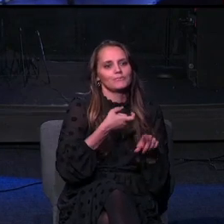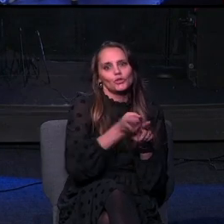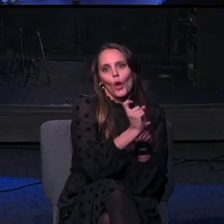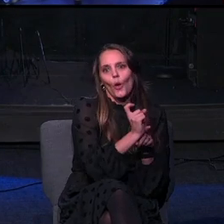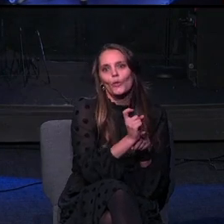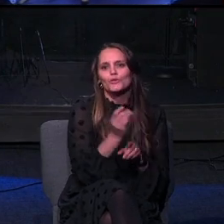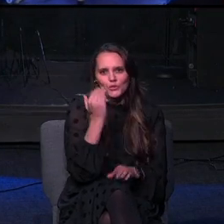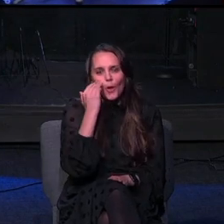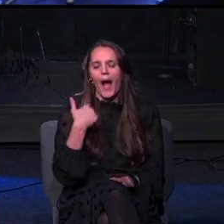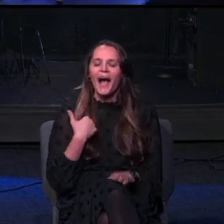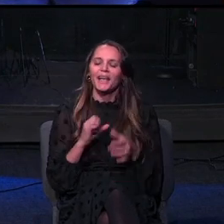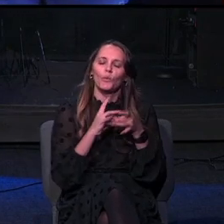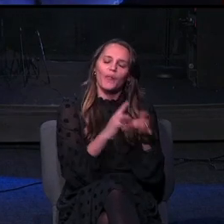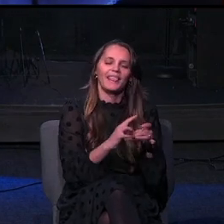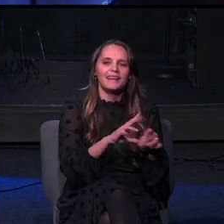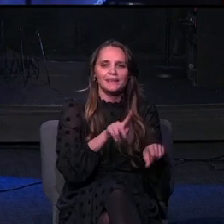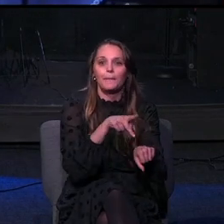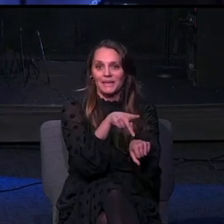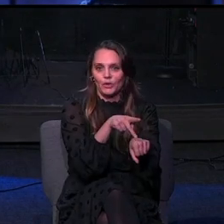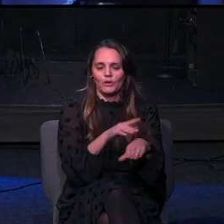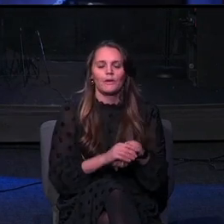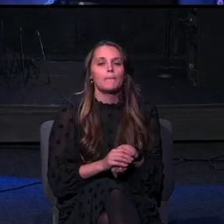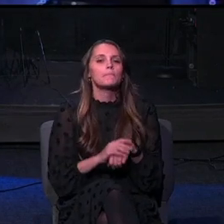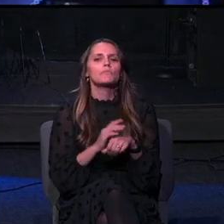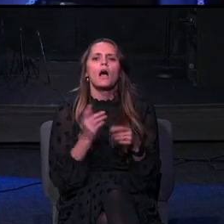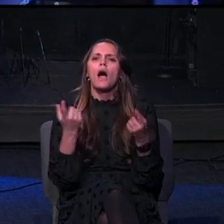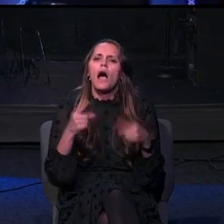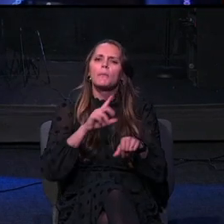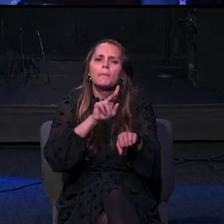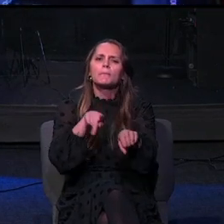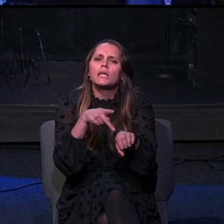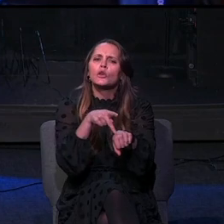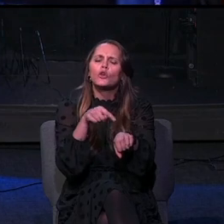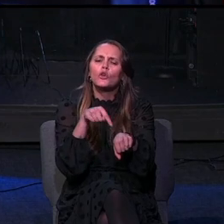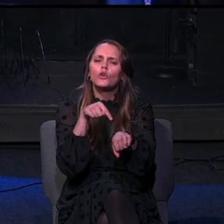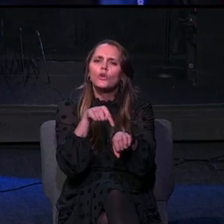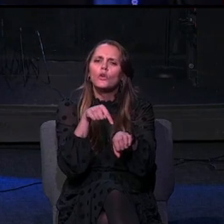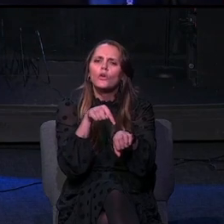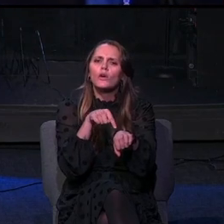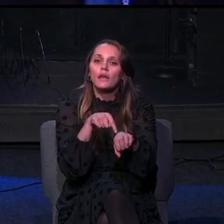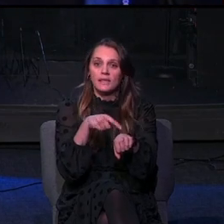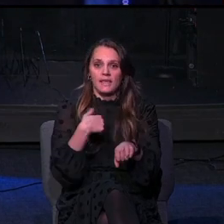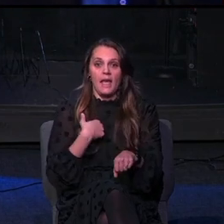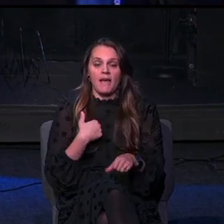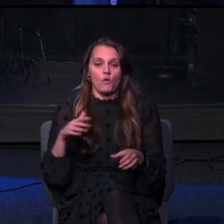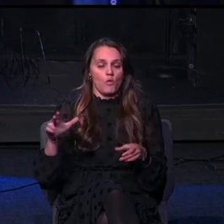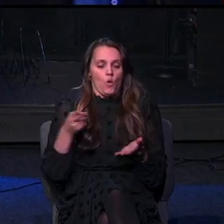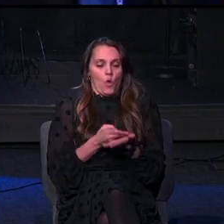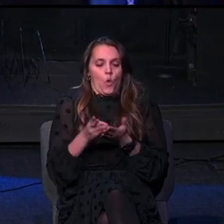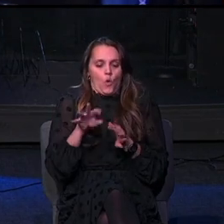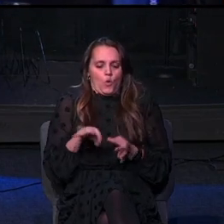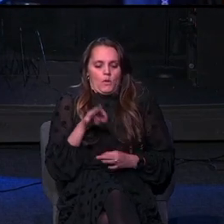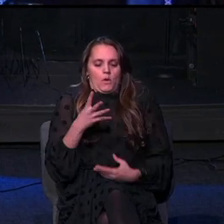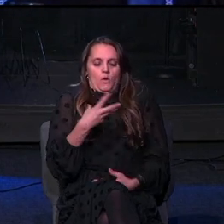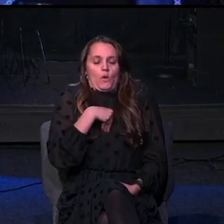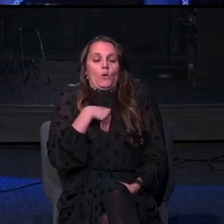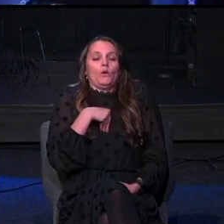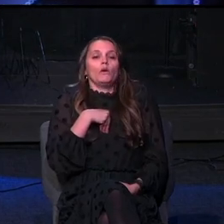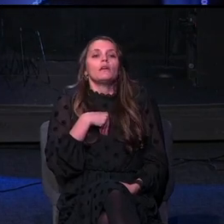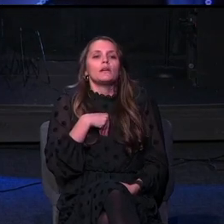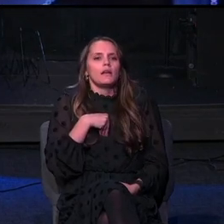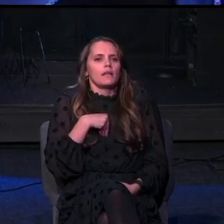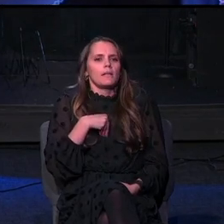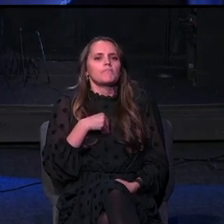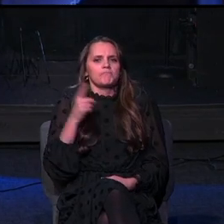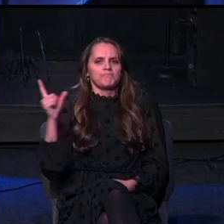can relate to Peter. Here's what happens with Peter is Peter, filled with the Holy Spirit, gets out in front of this group, right?